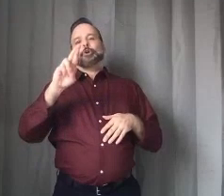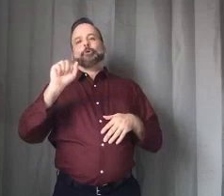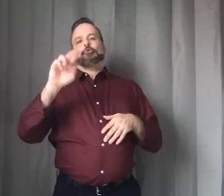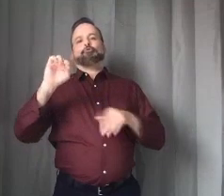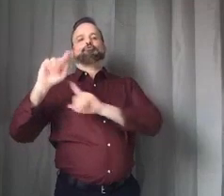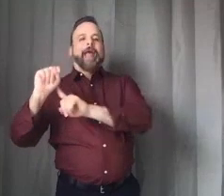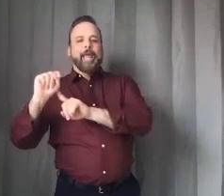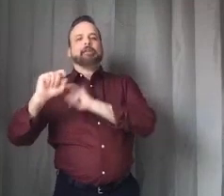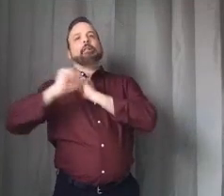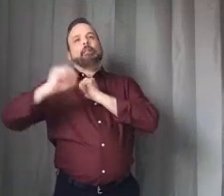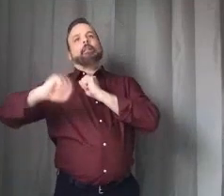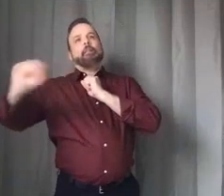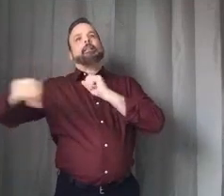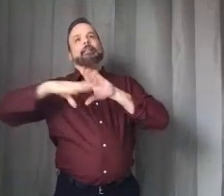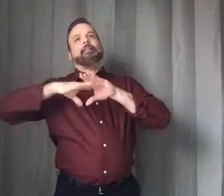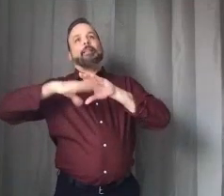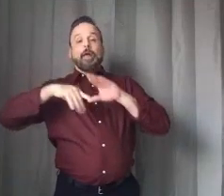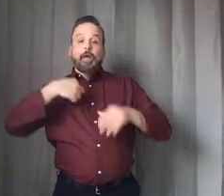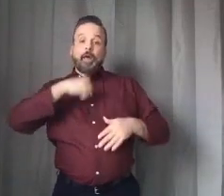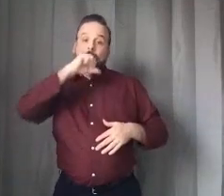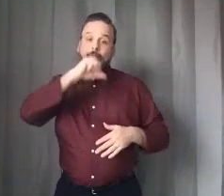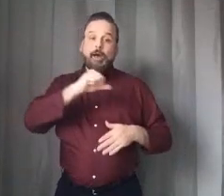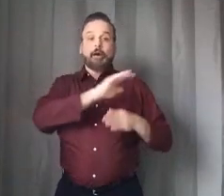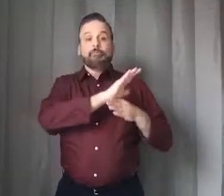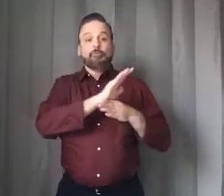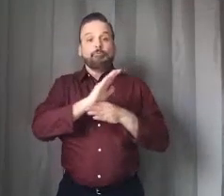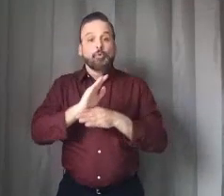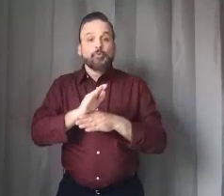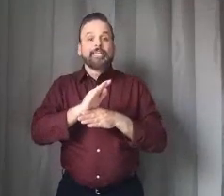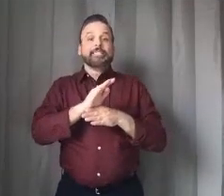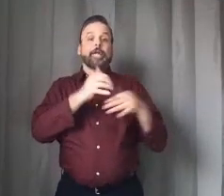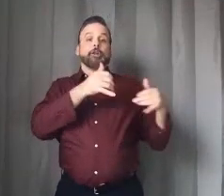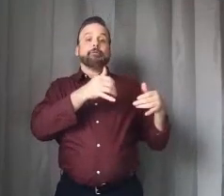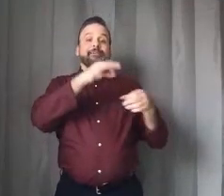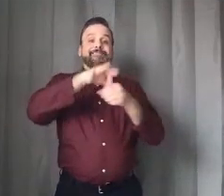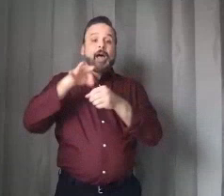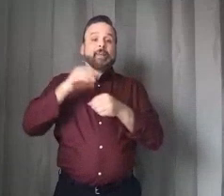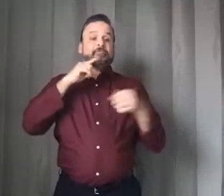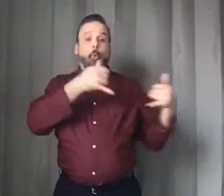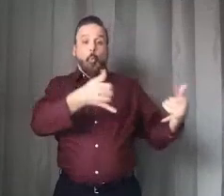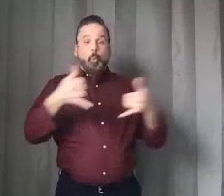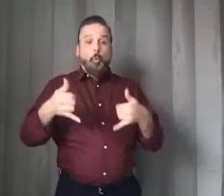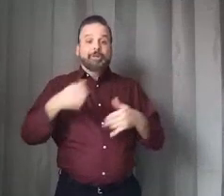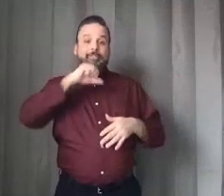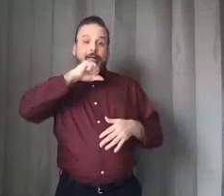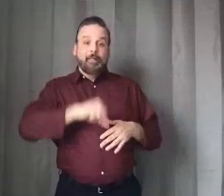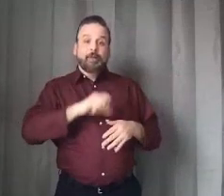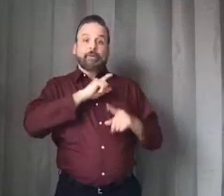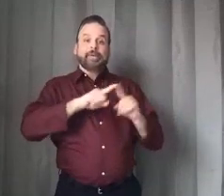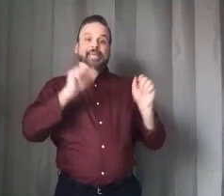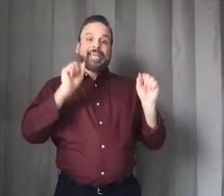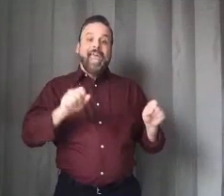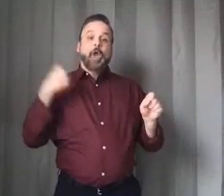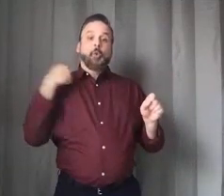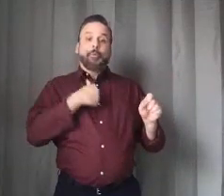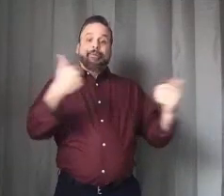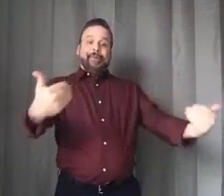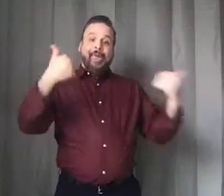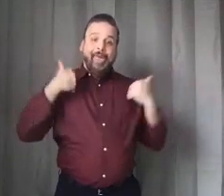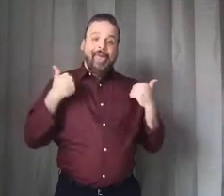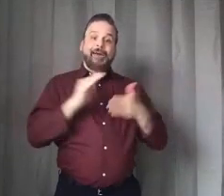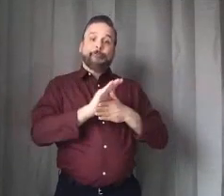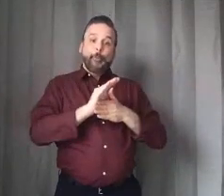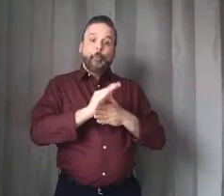Because I was like, okay, I love the movies that are getting nominated for these awards. I love that. But can we have a